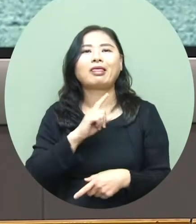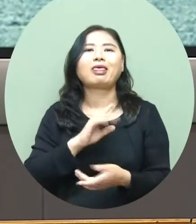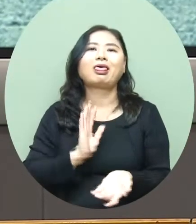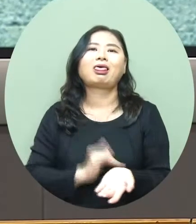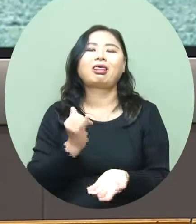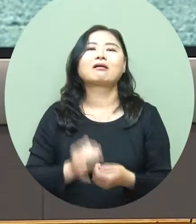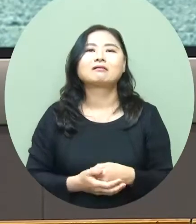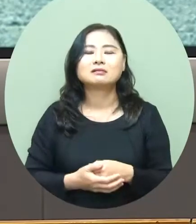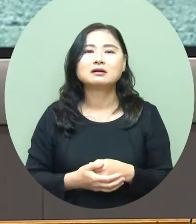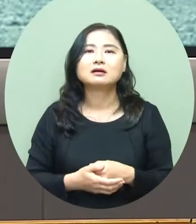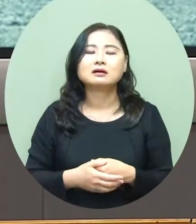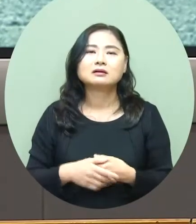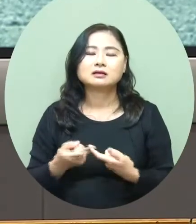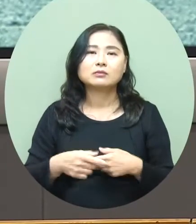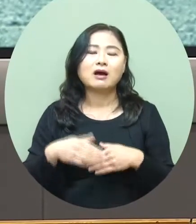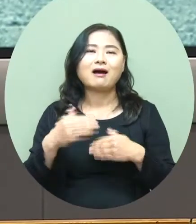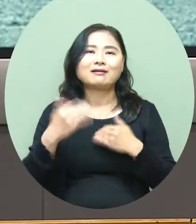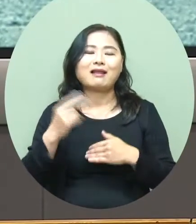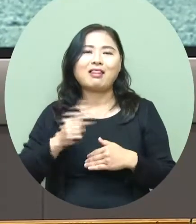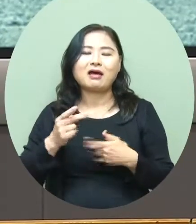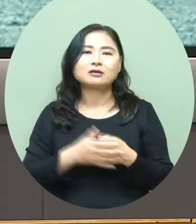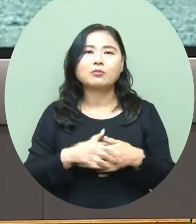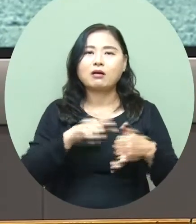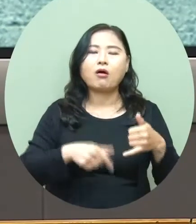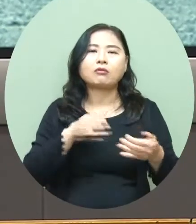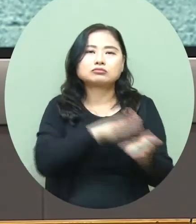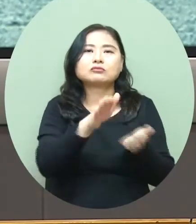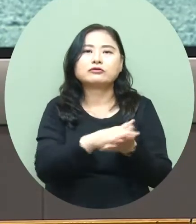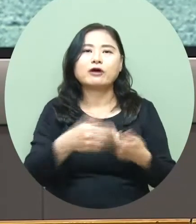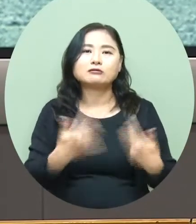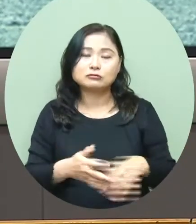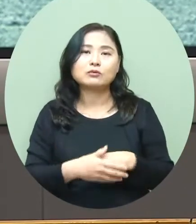cancel the isolation orders, and we will also remove the case.